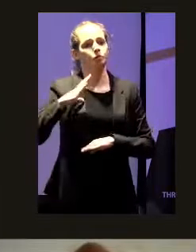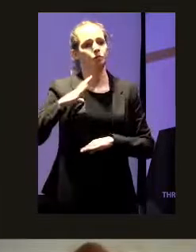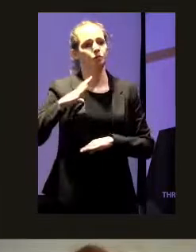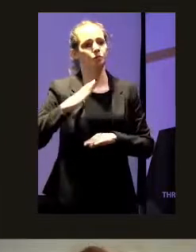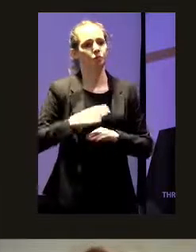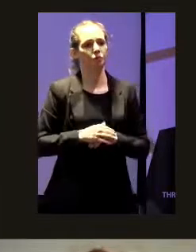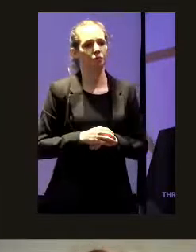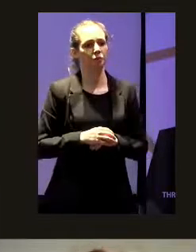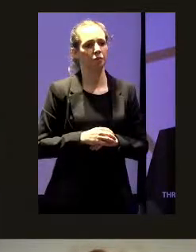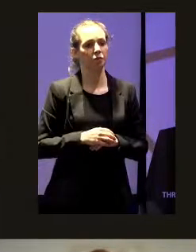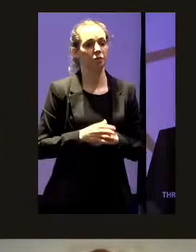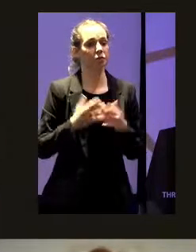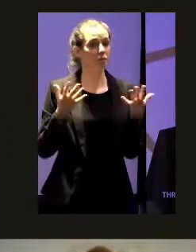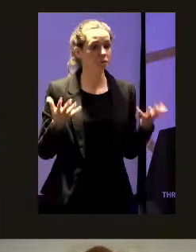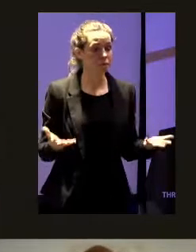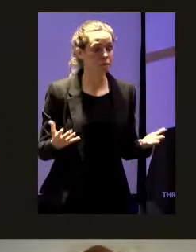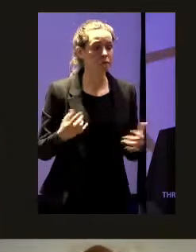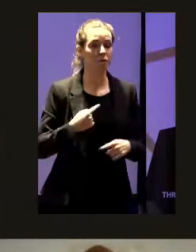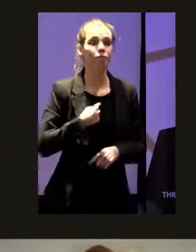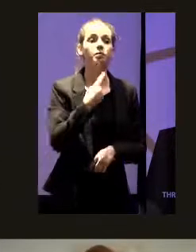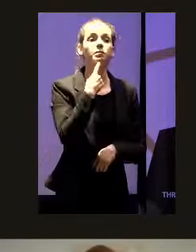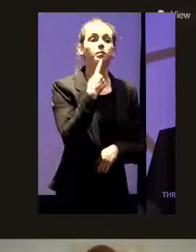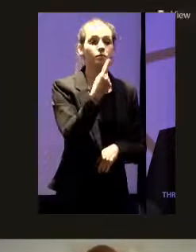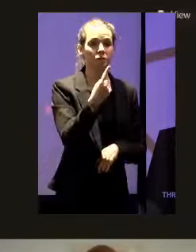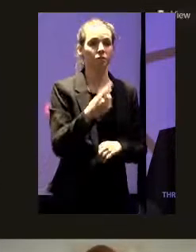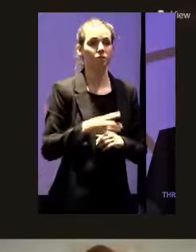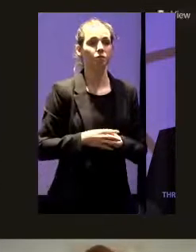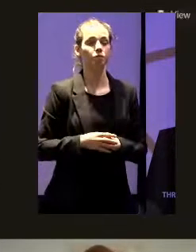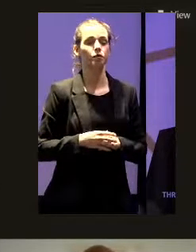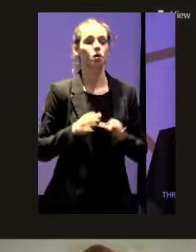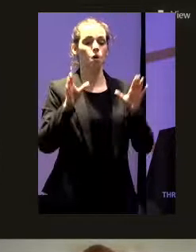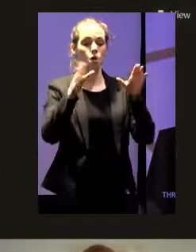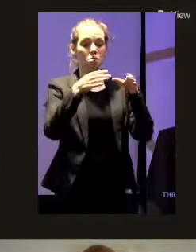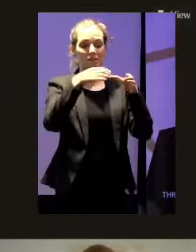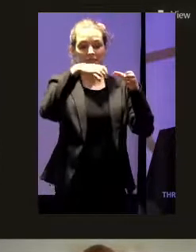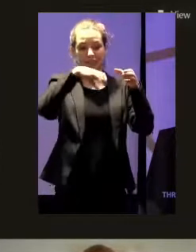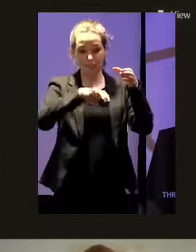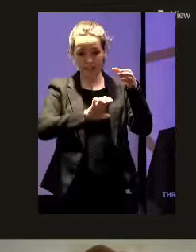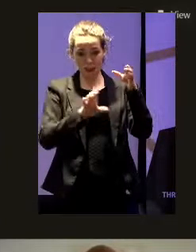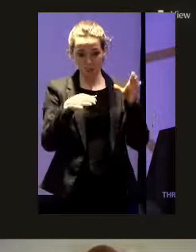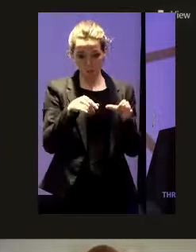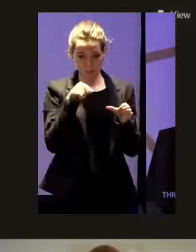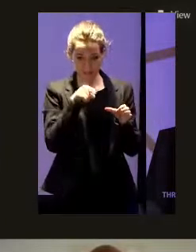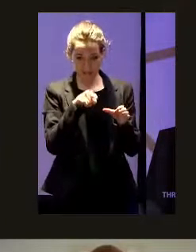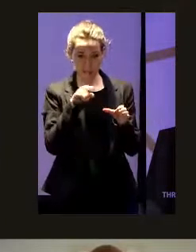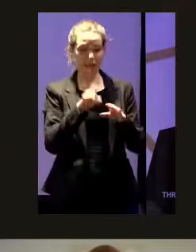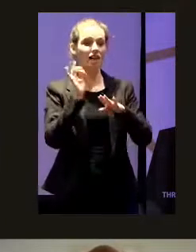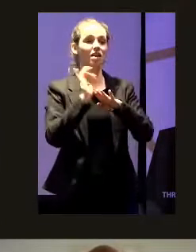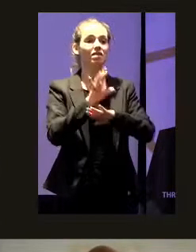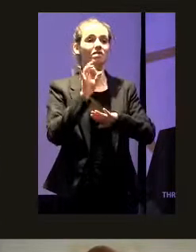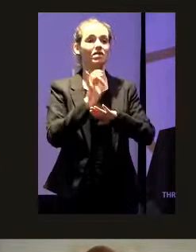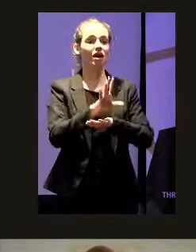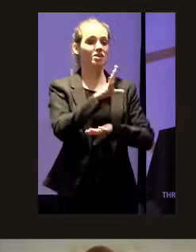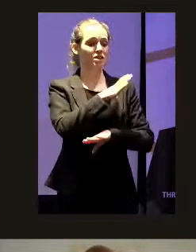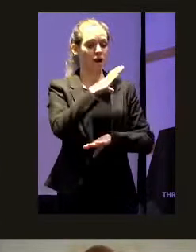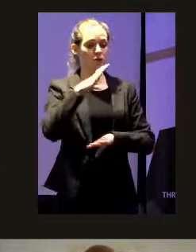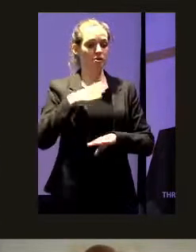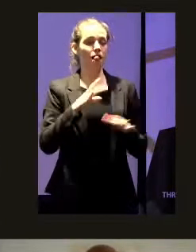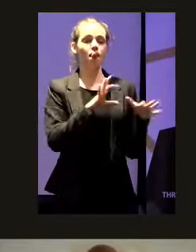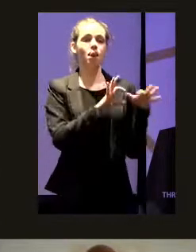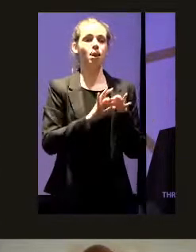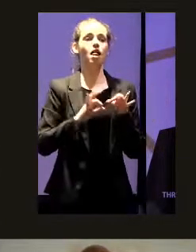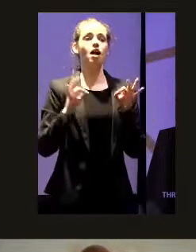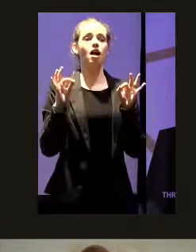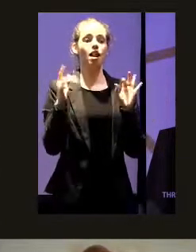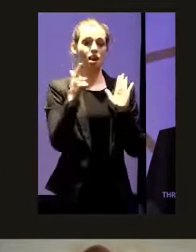Well, as I said, that the subcommittee advises councils and make recommendation on legislative